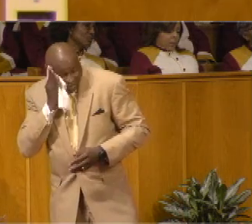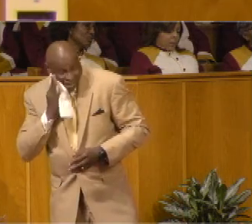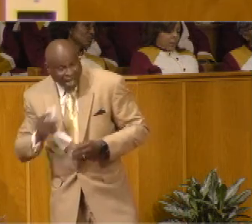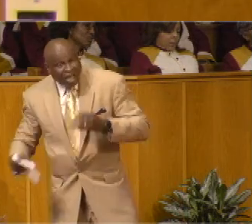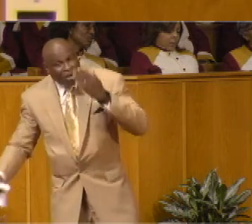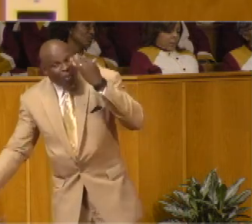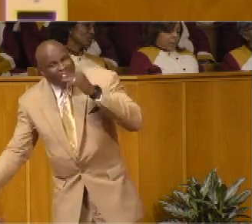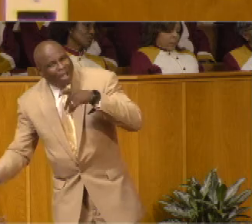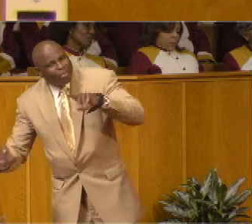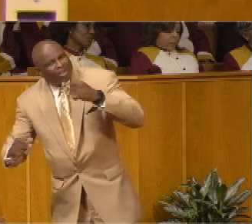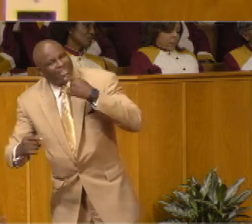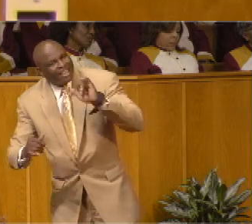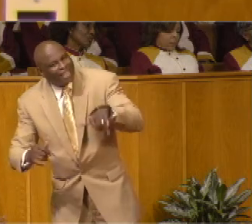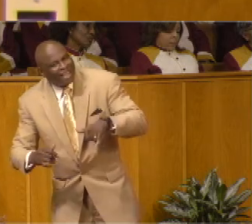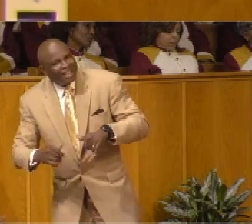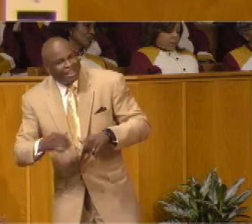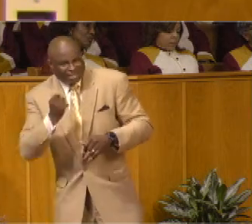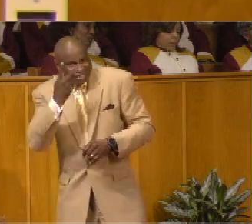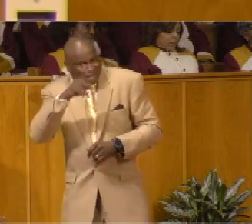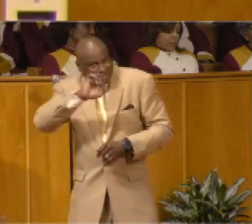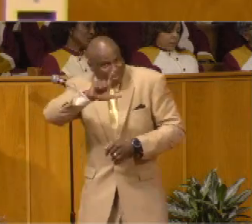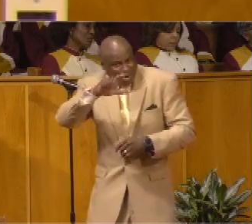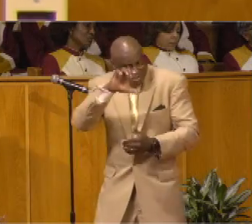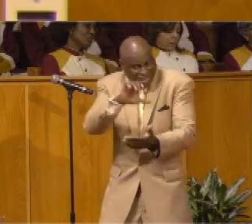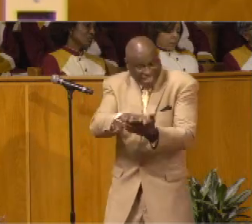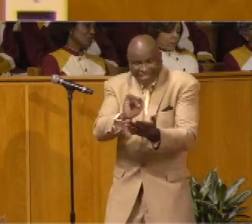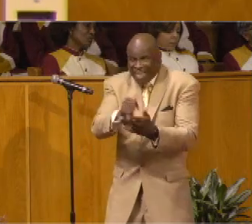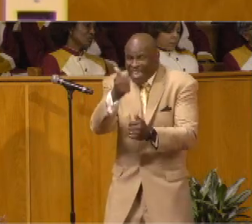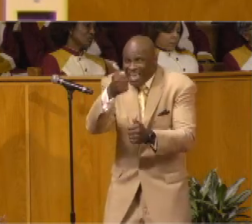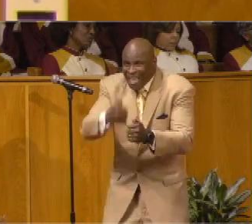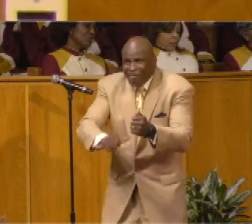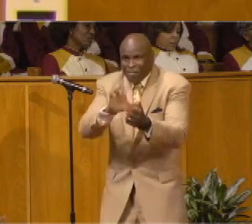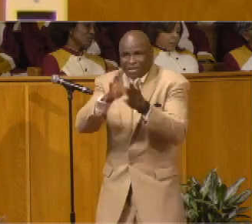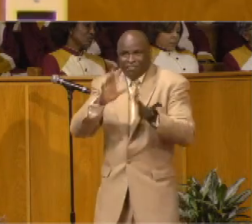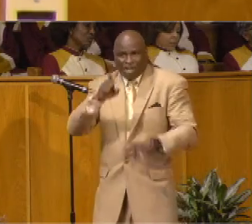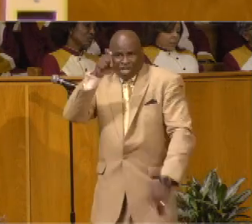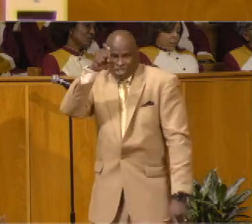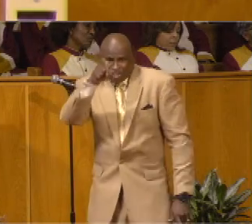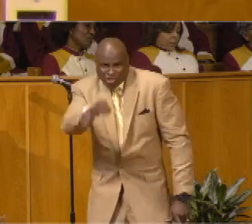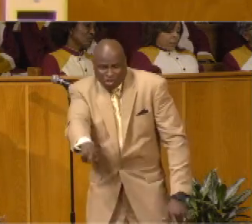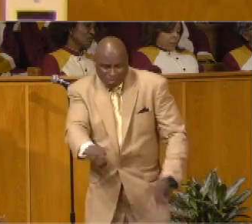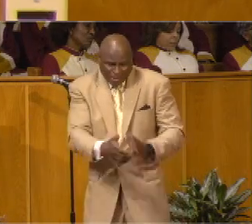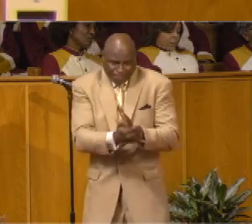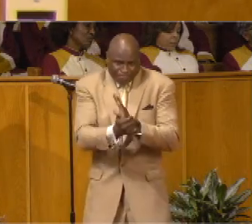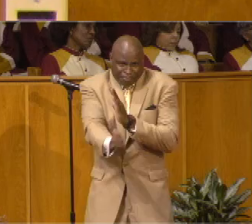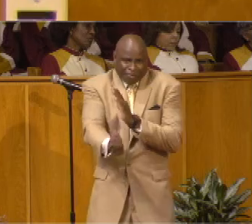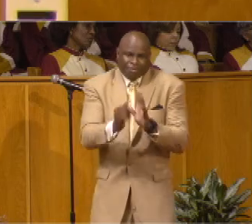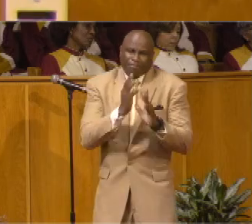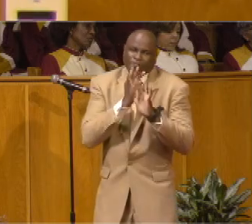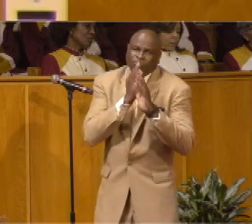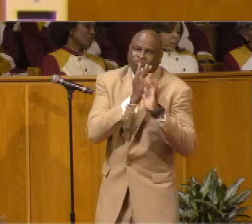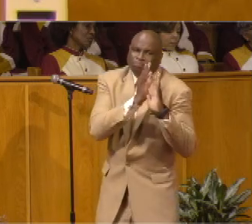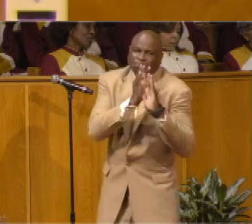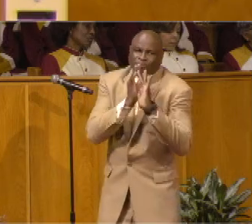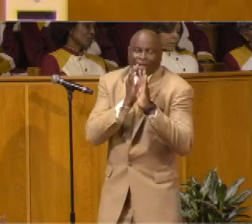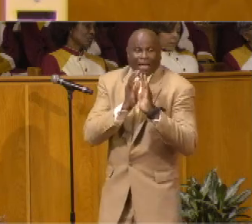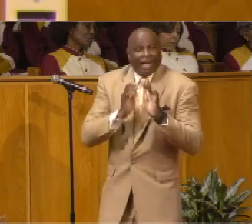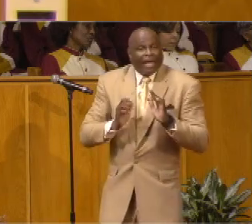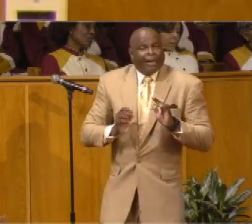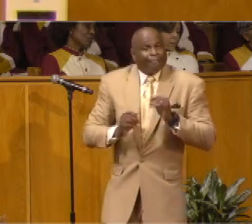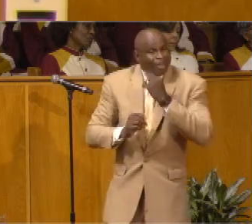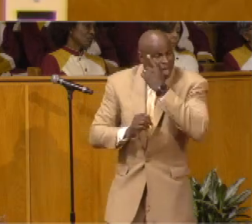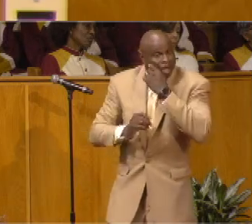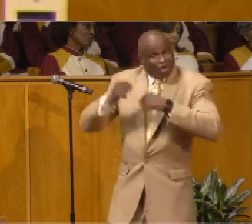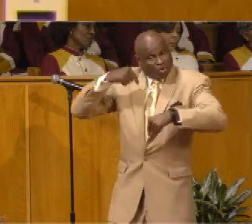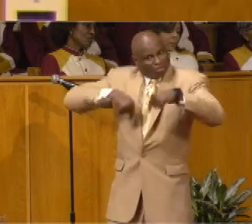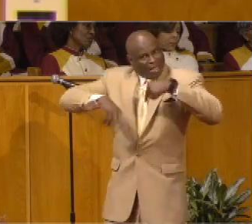To understand why Paul believes that every believer ought to be able to speak in tongues goes